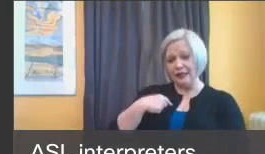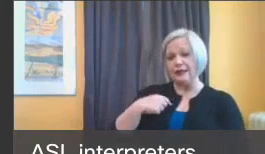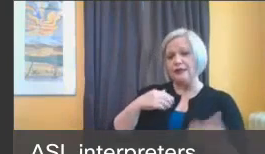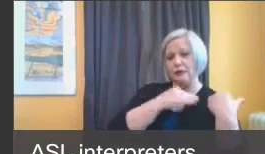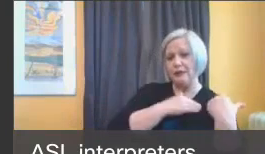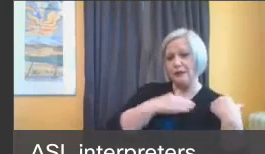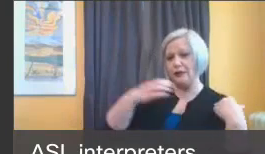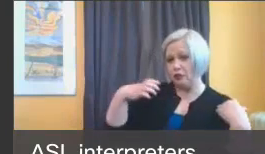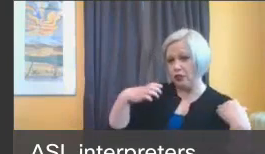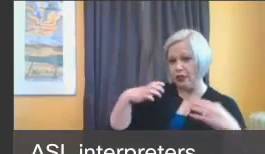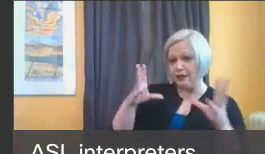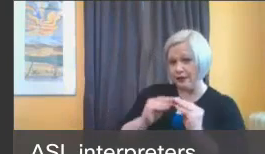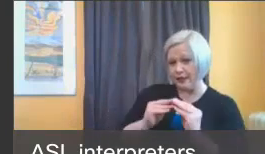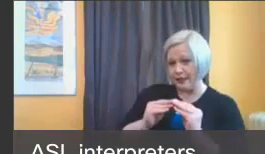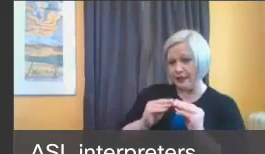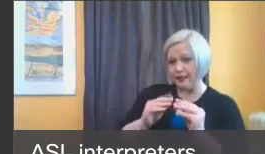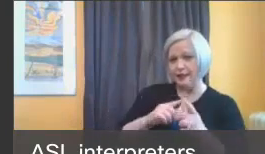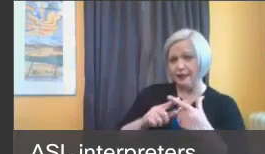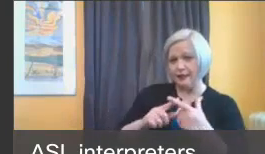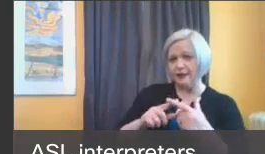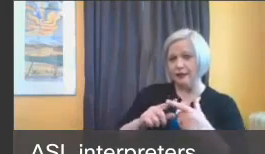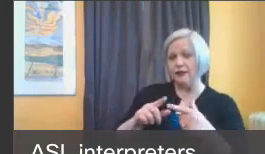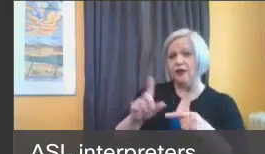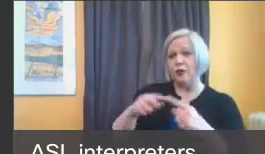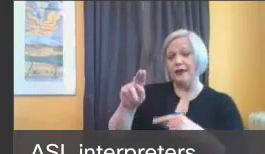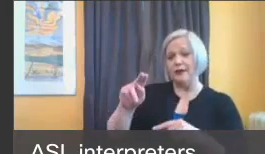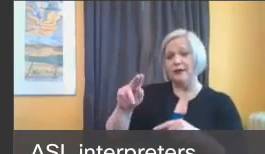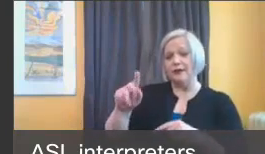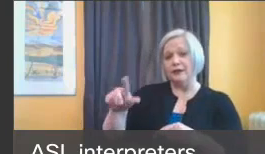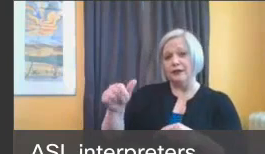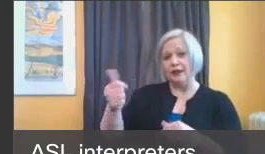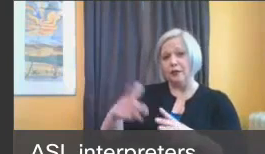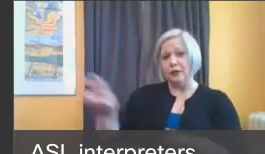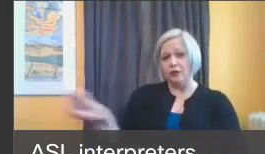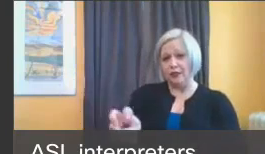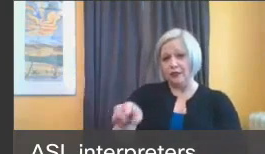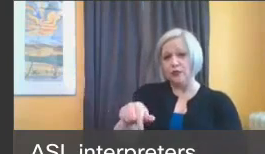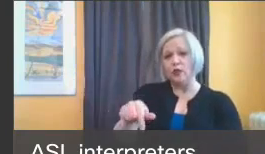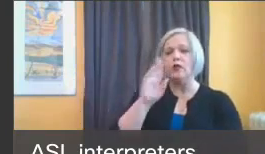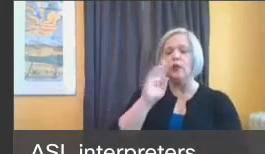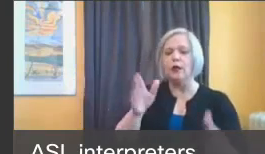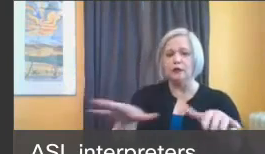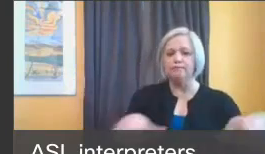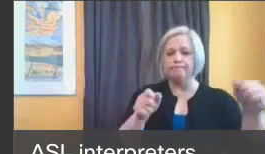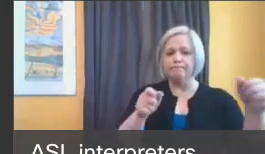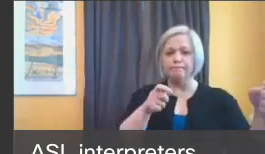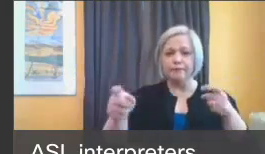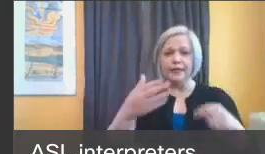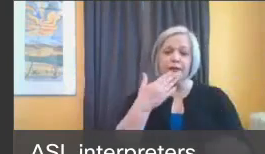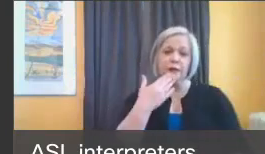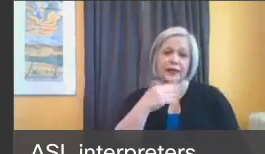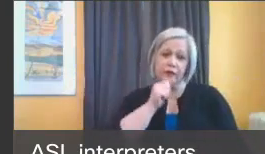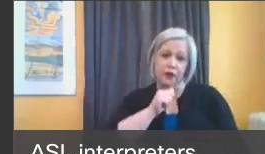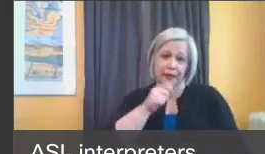to your DFO, Melissa Linerowski, once she becomes available. So thank you for your patience as we kind of co-chair this